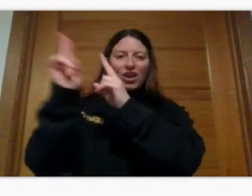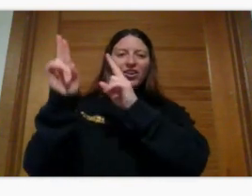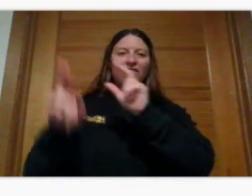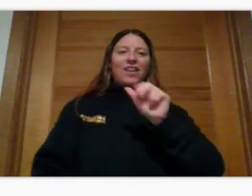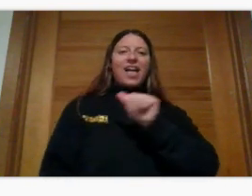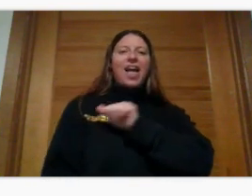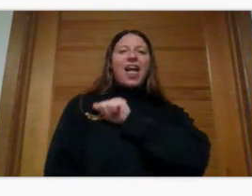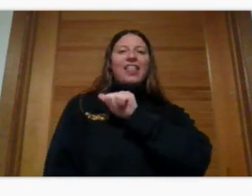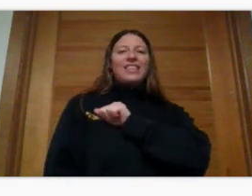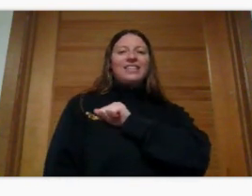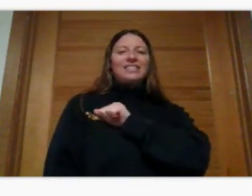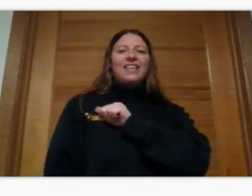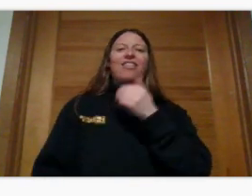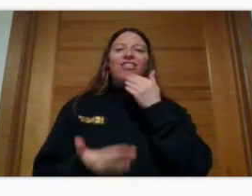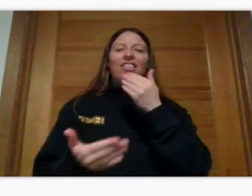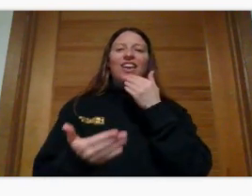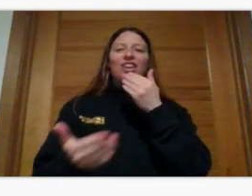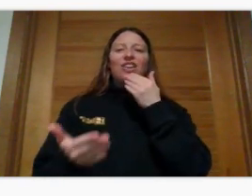so